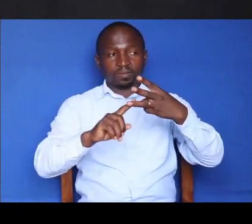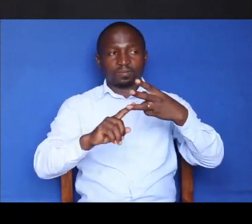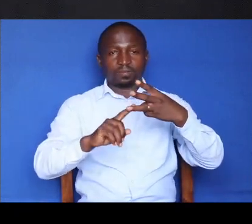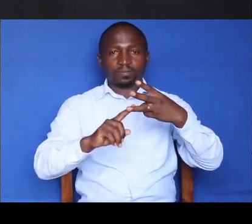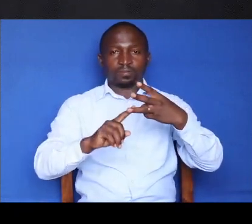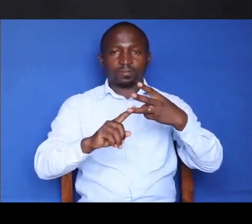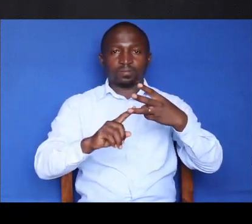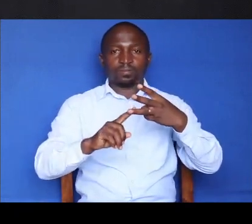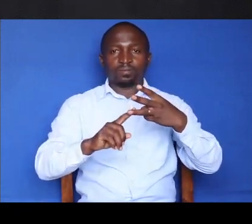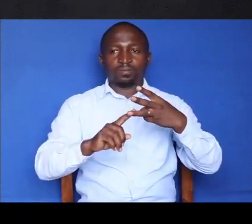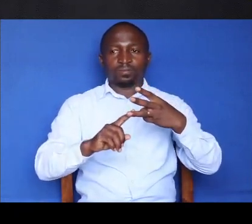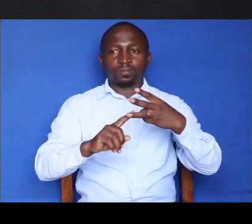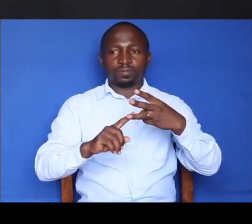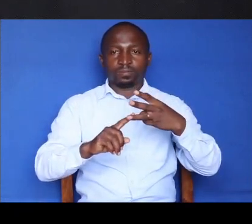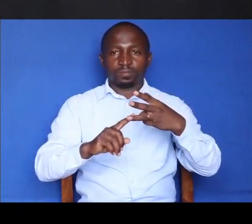Three,